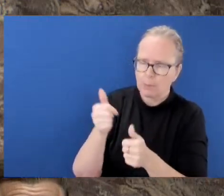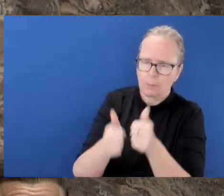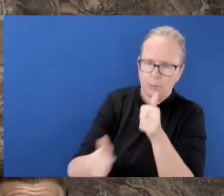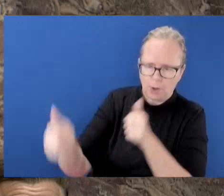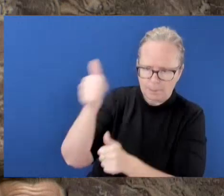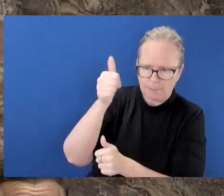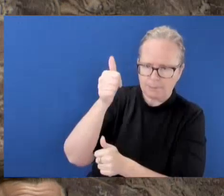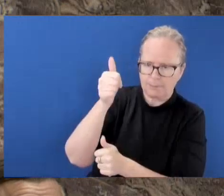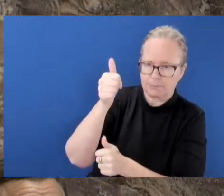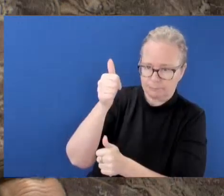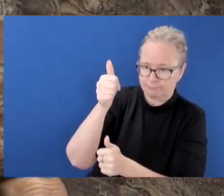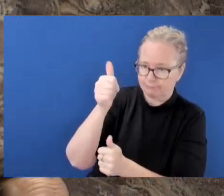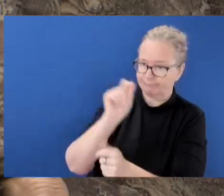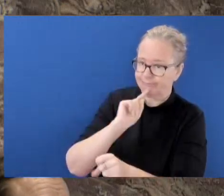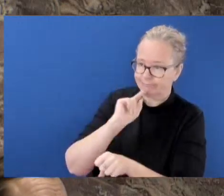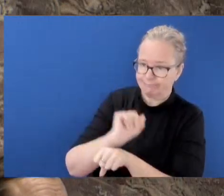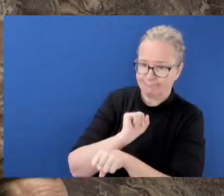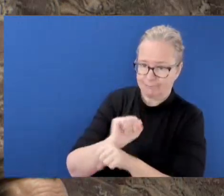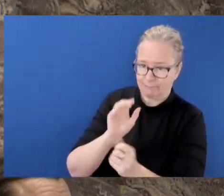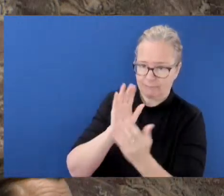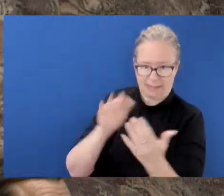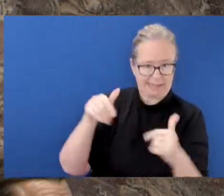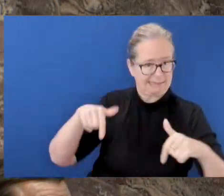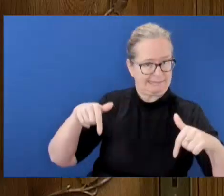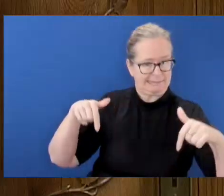gas taxes today?